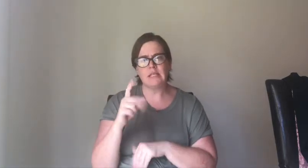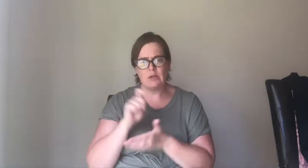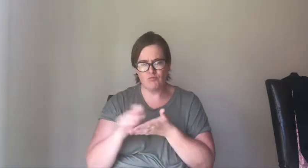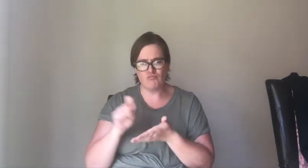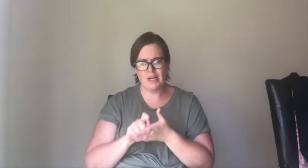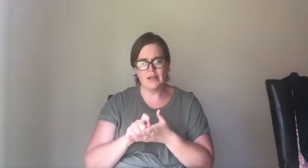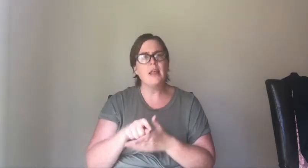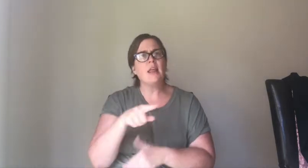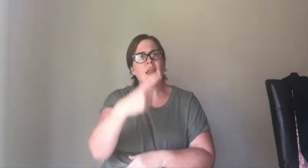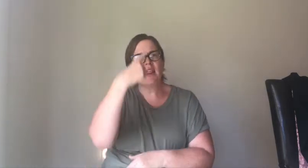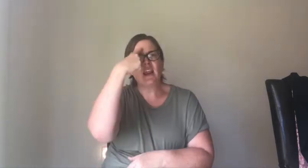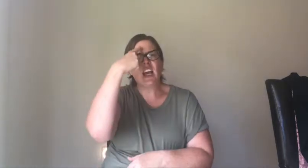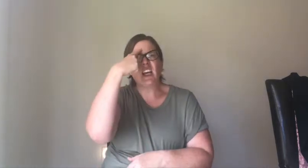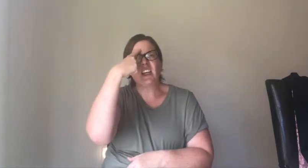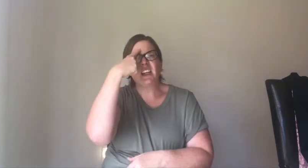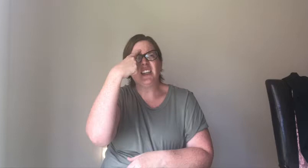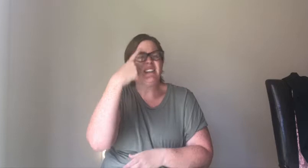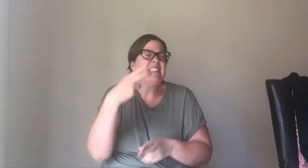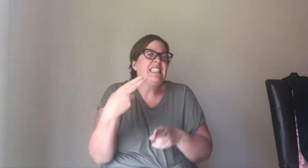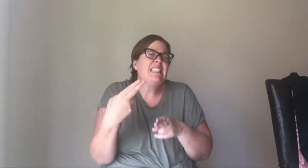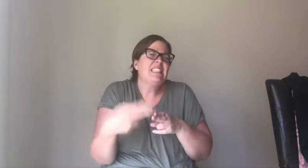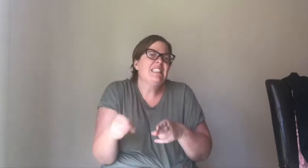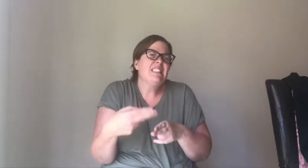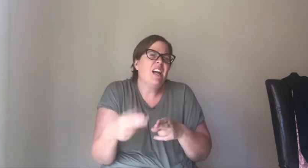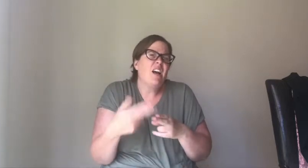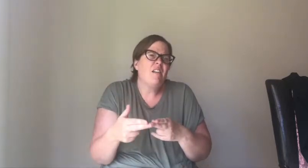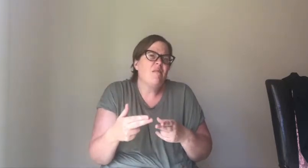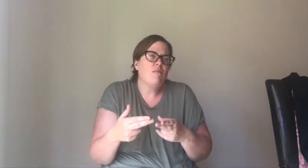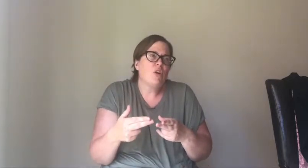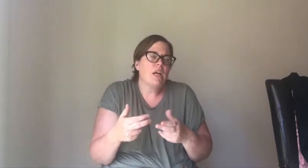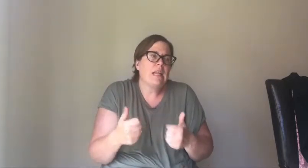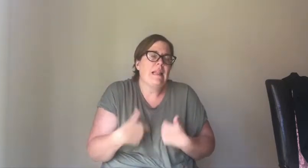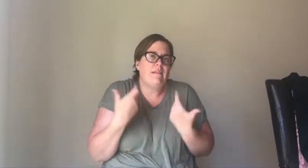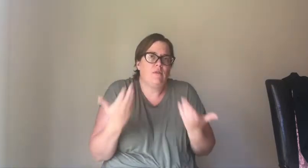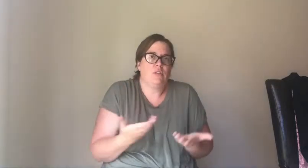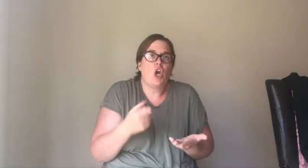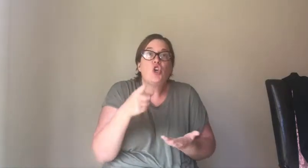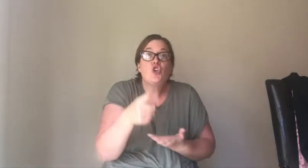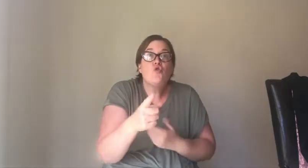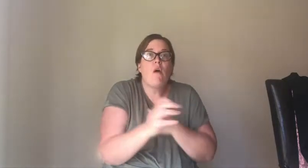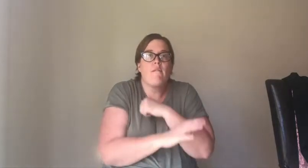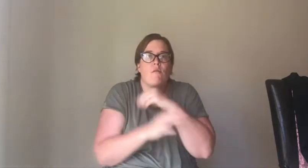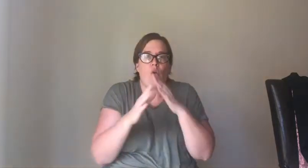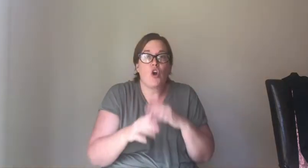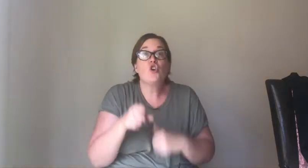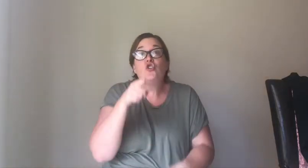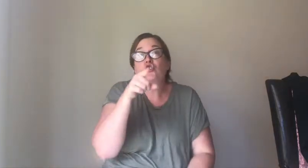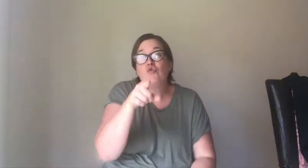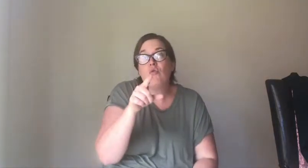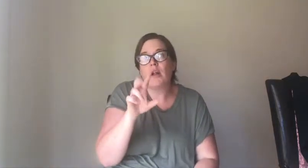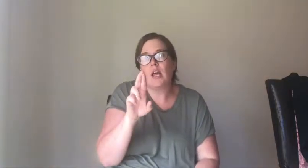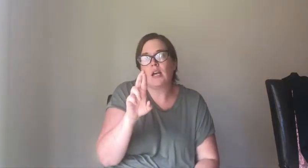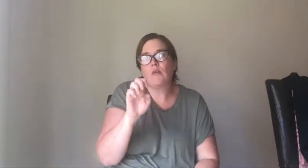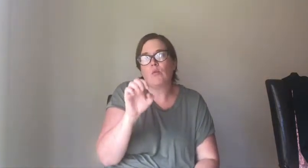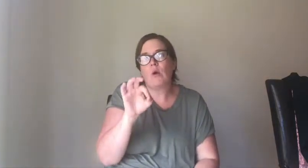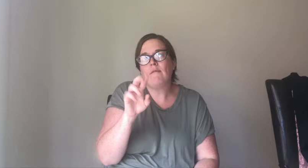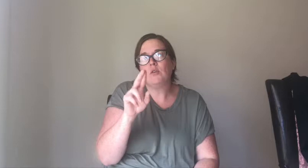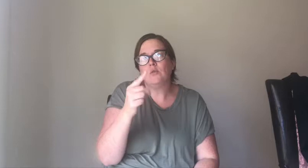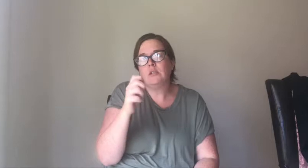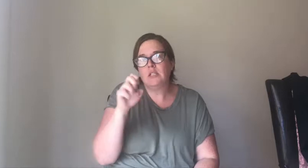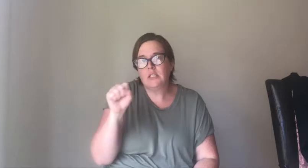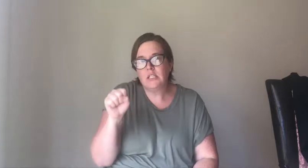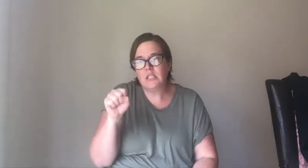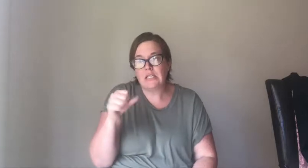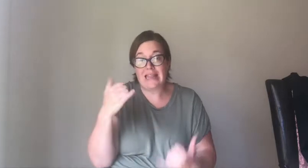be, if you look at how the New Testament writers talked about Christians and talked about the church, Paul says in Romans 12, you should no longer conform any